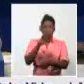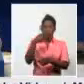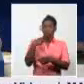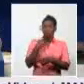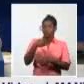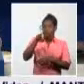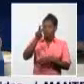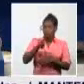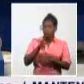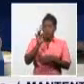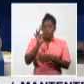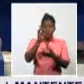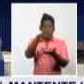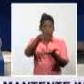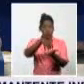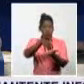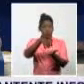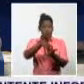processed